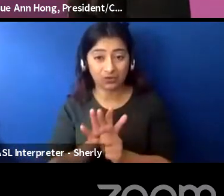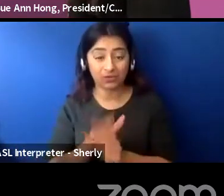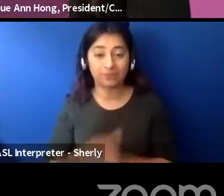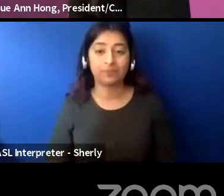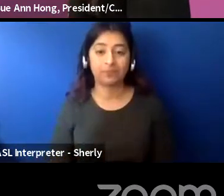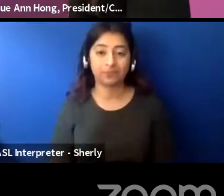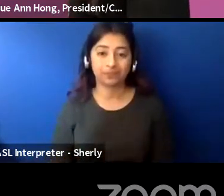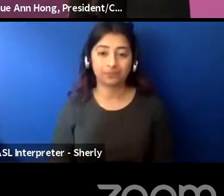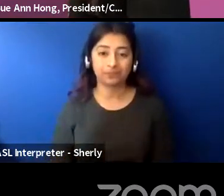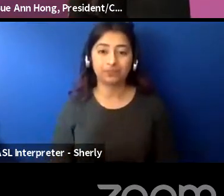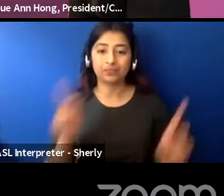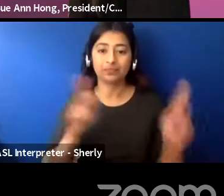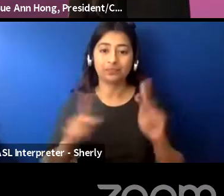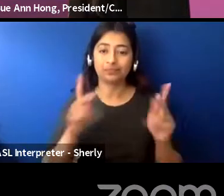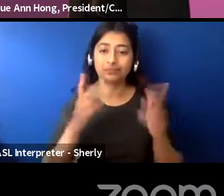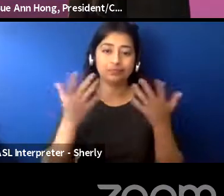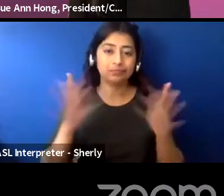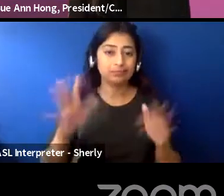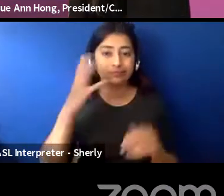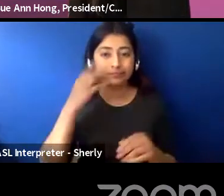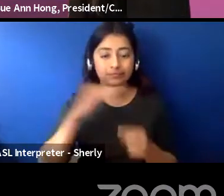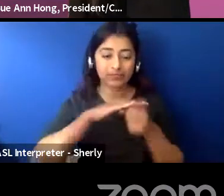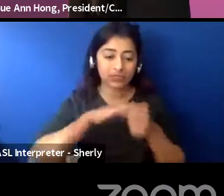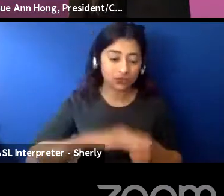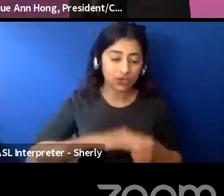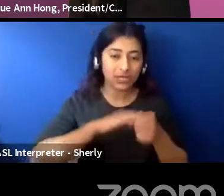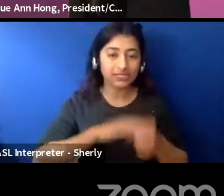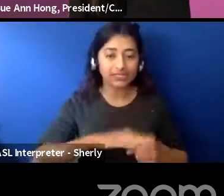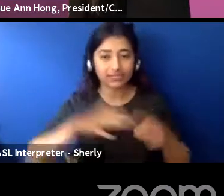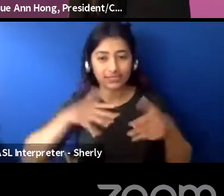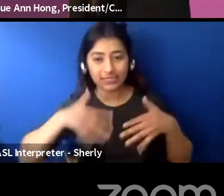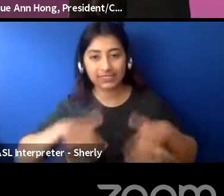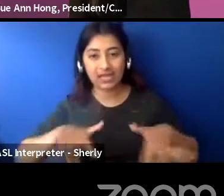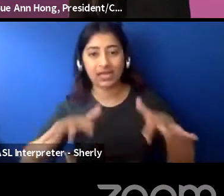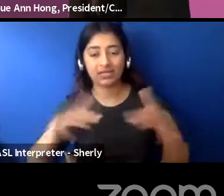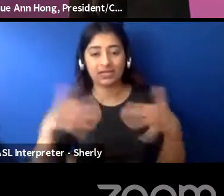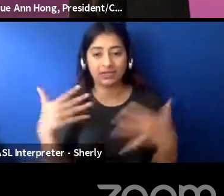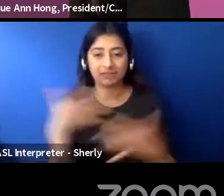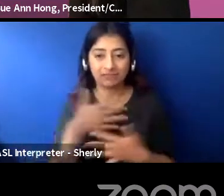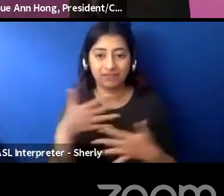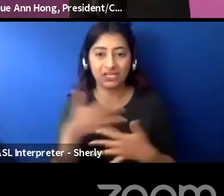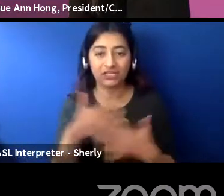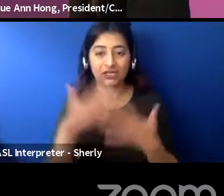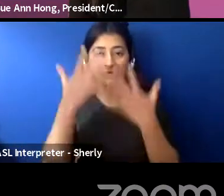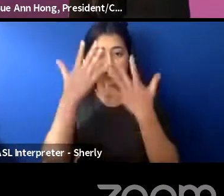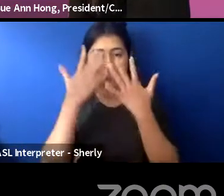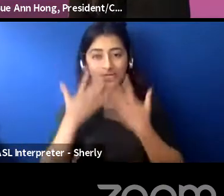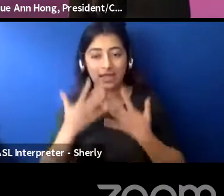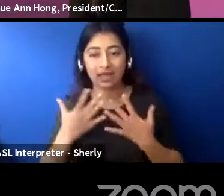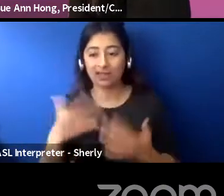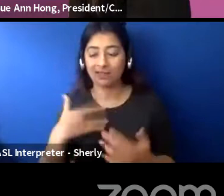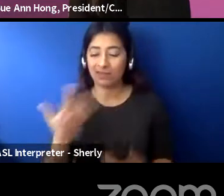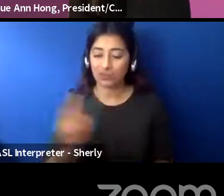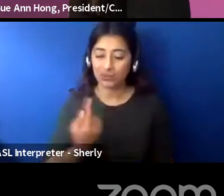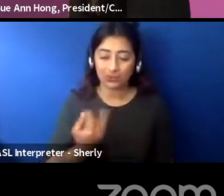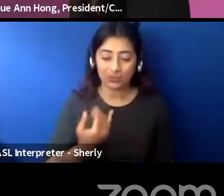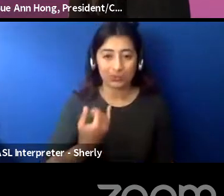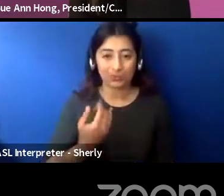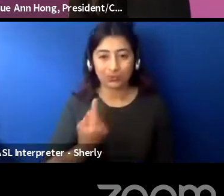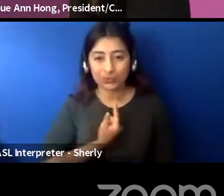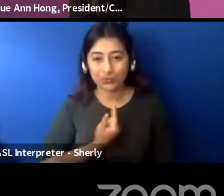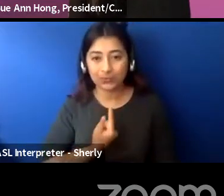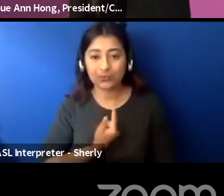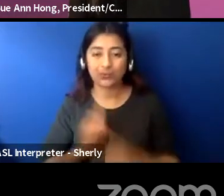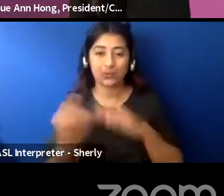People have experienced stress, anxiety, fear, sadness, loneliness. And we know that fear and